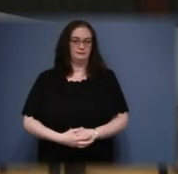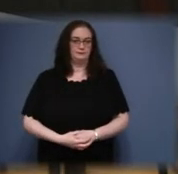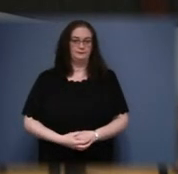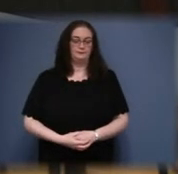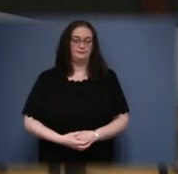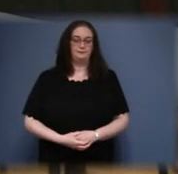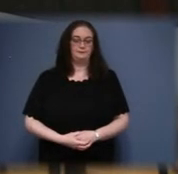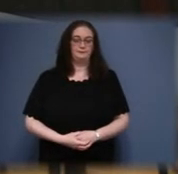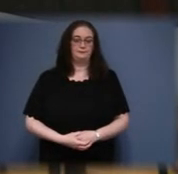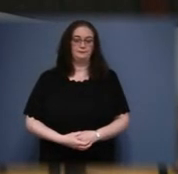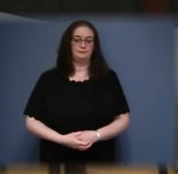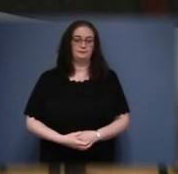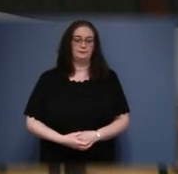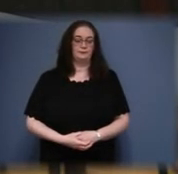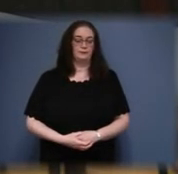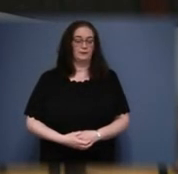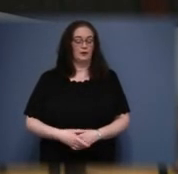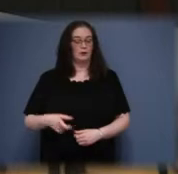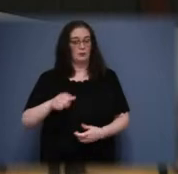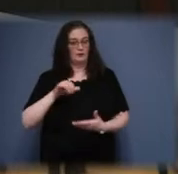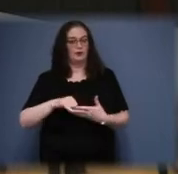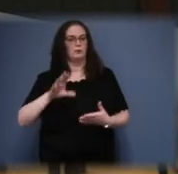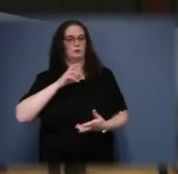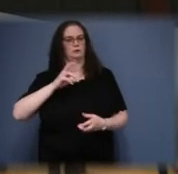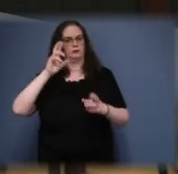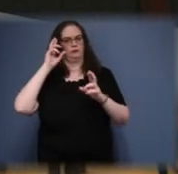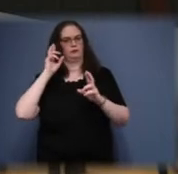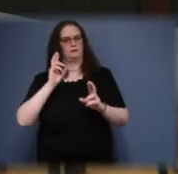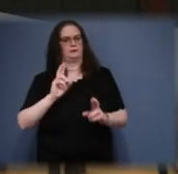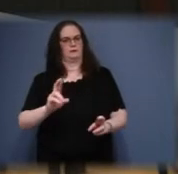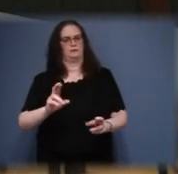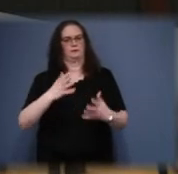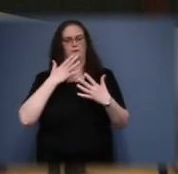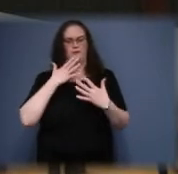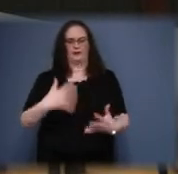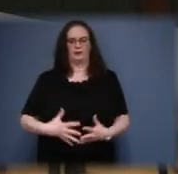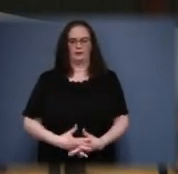It would be respectful. Thank you.